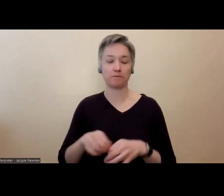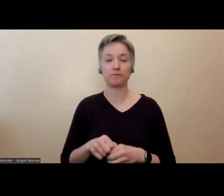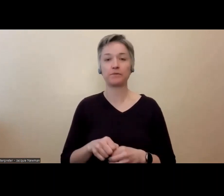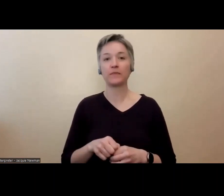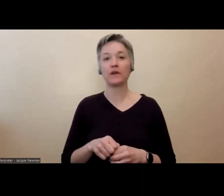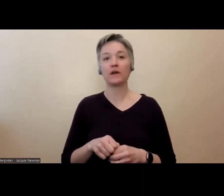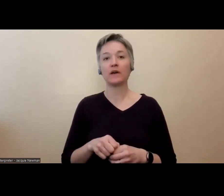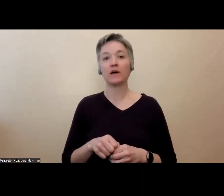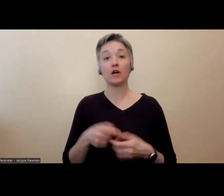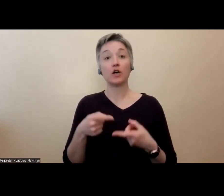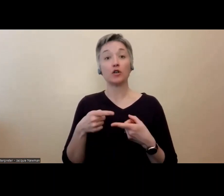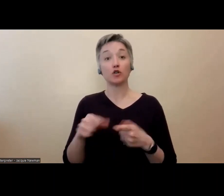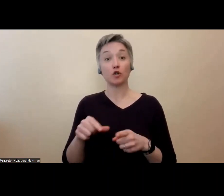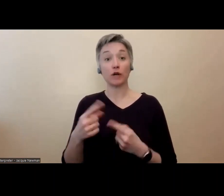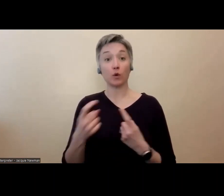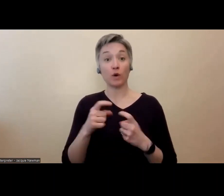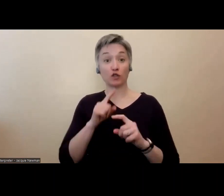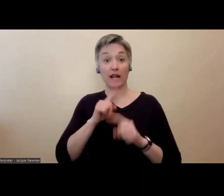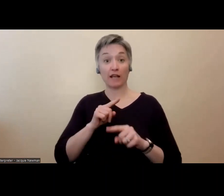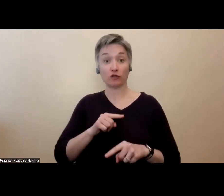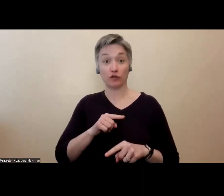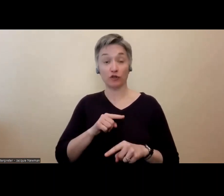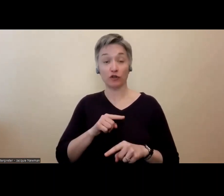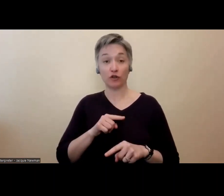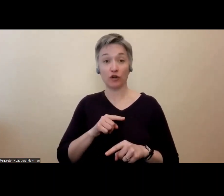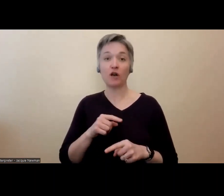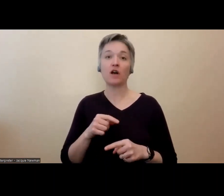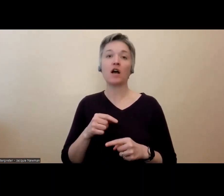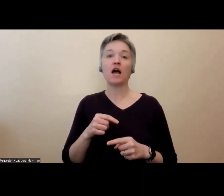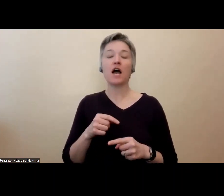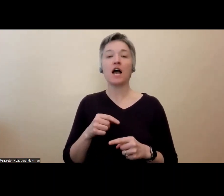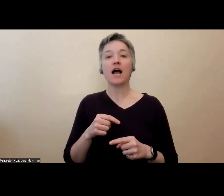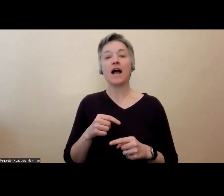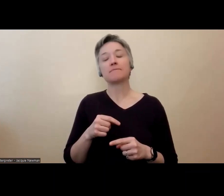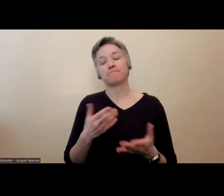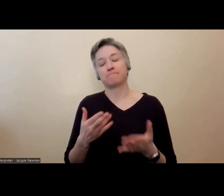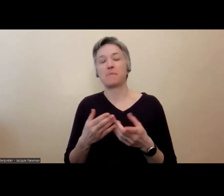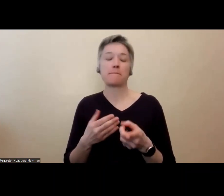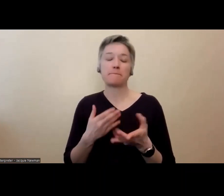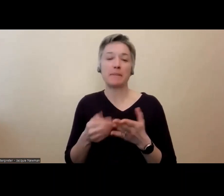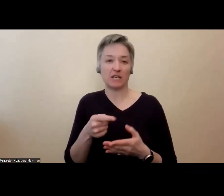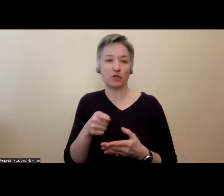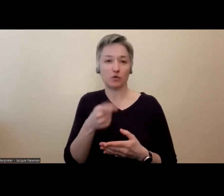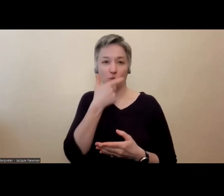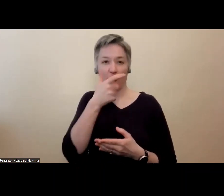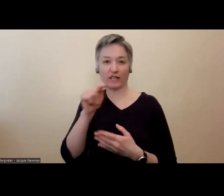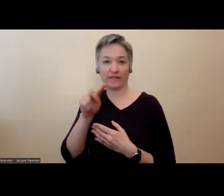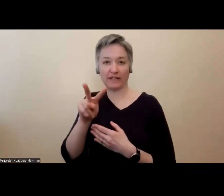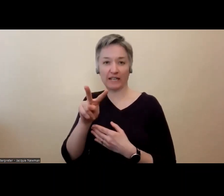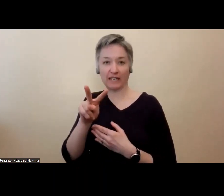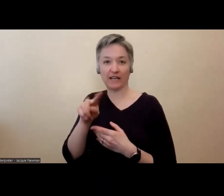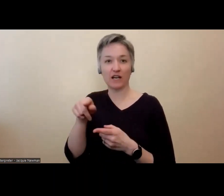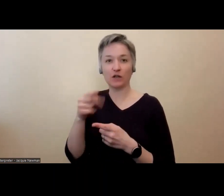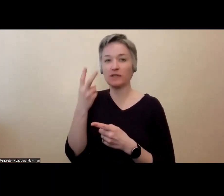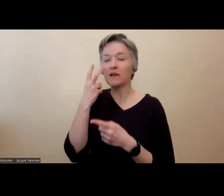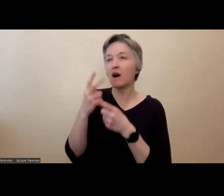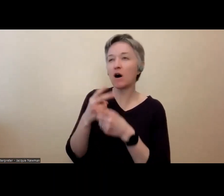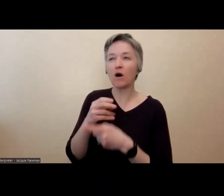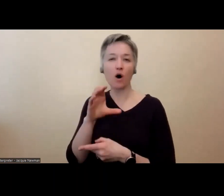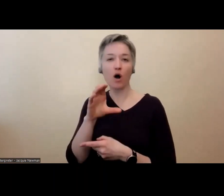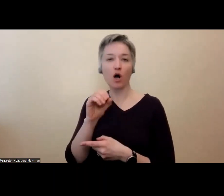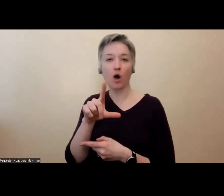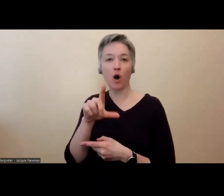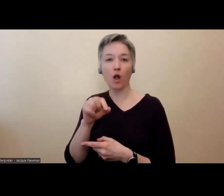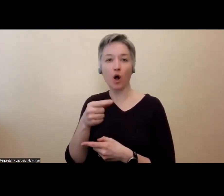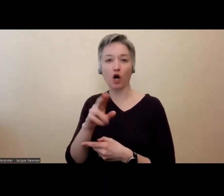Q&A session, on the TV, you'll hear a lot about Cologuards. And I don't know if those are okay or not. It'd